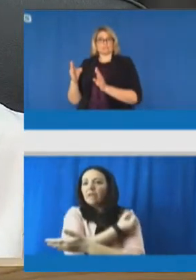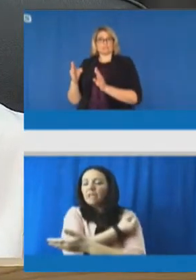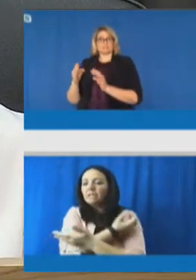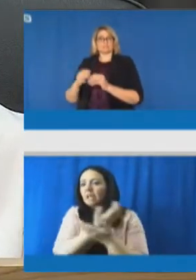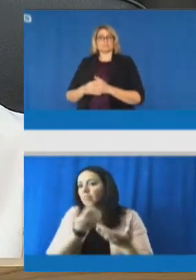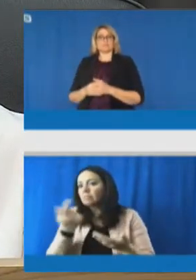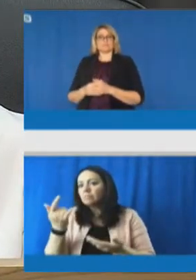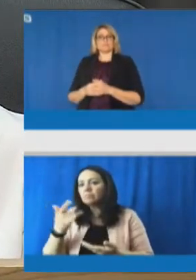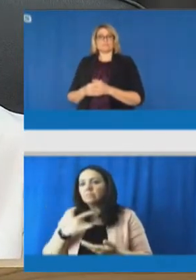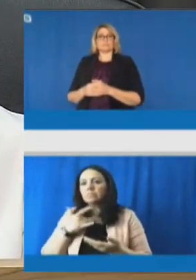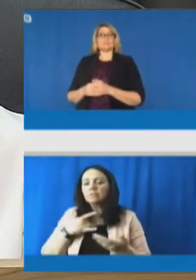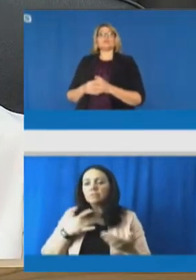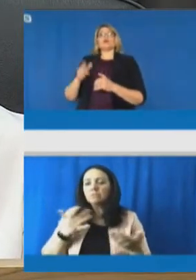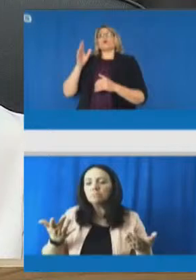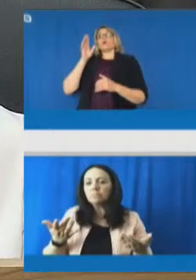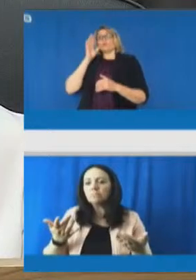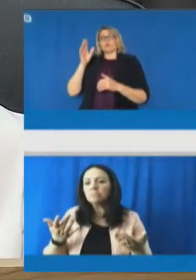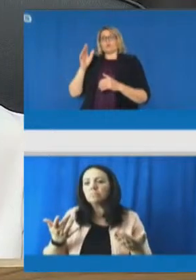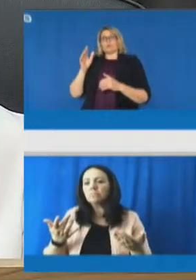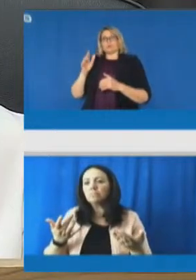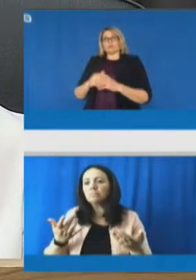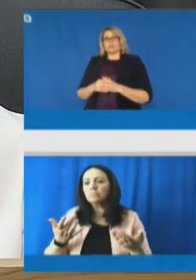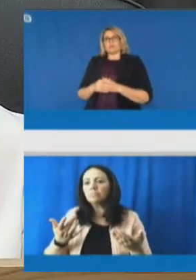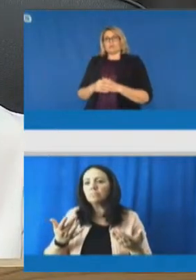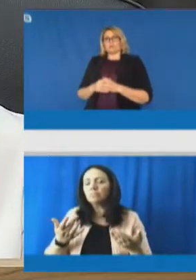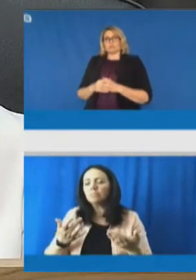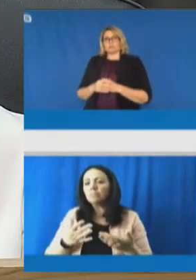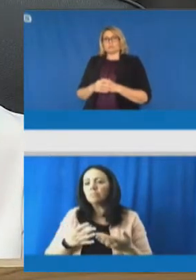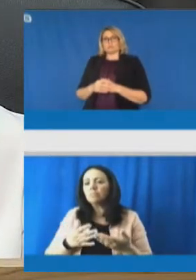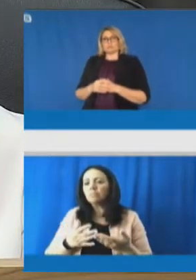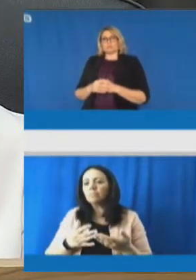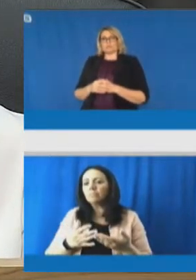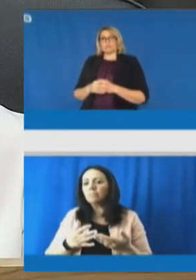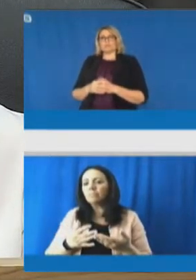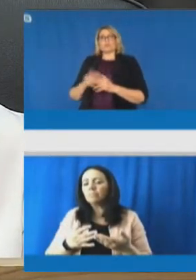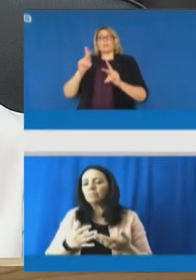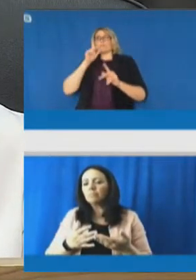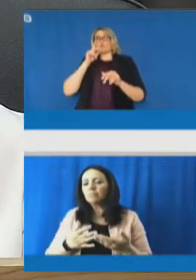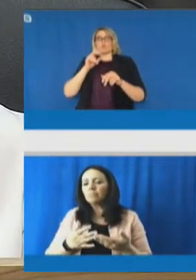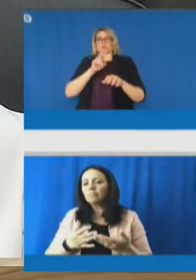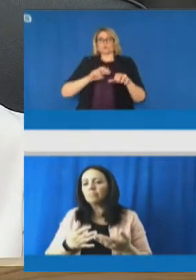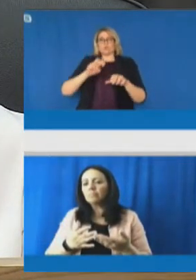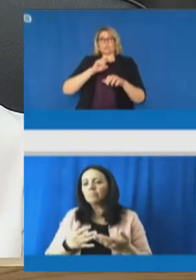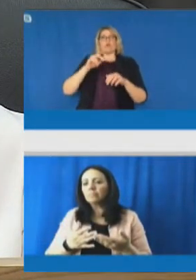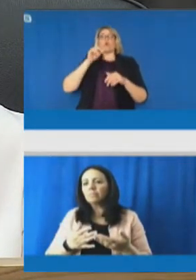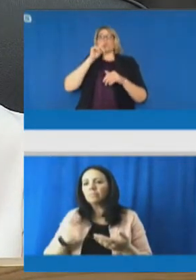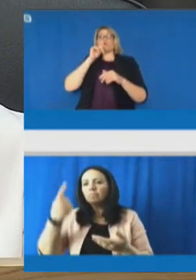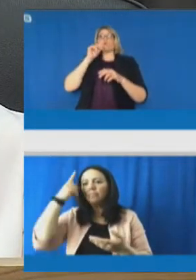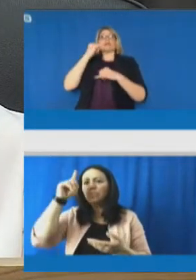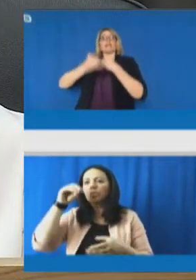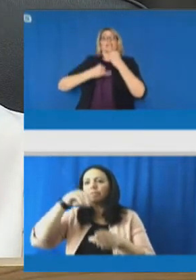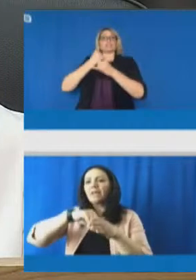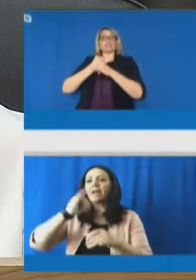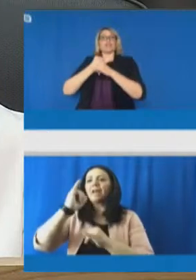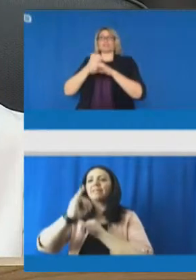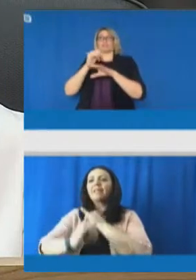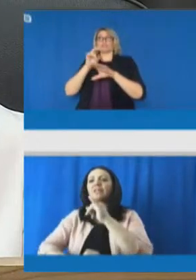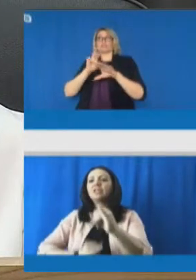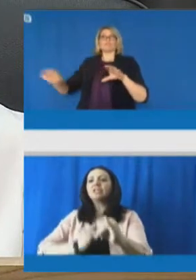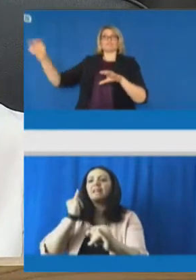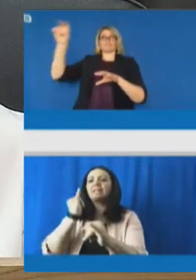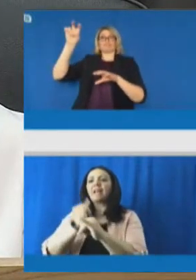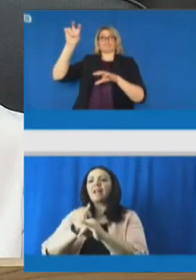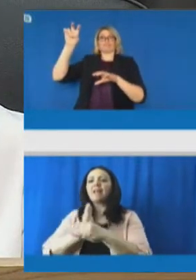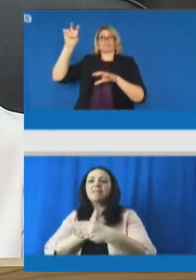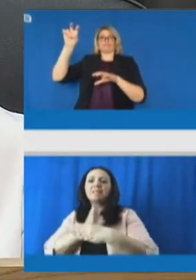workers are being, they're going to be able to book an appointment with a pharmacist most likely